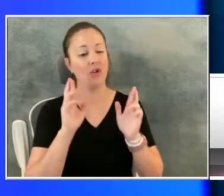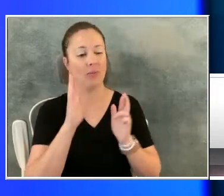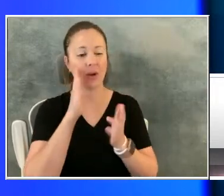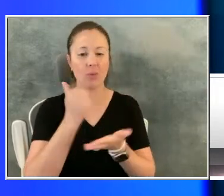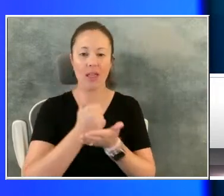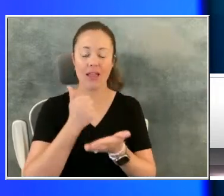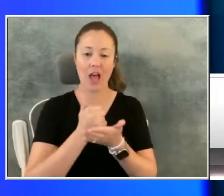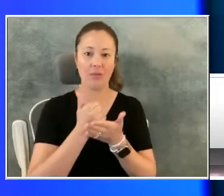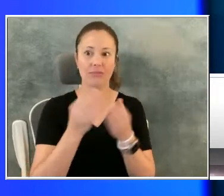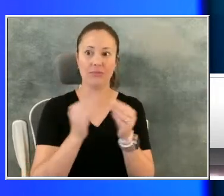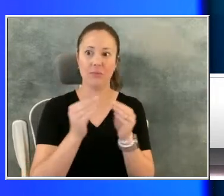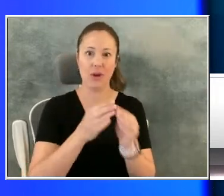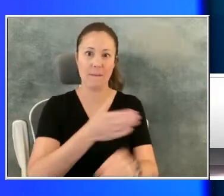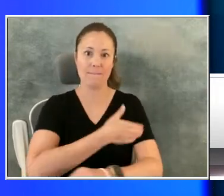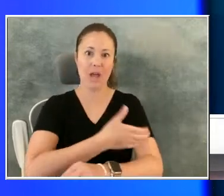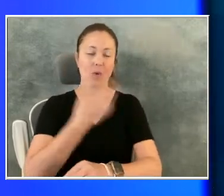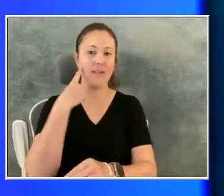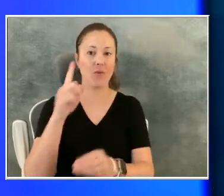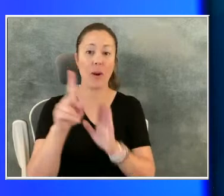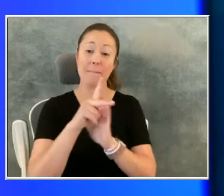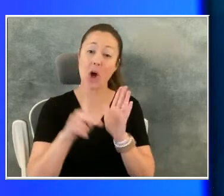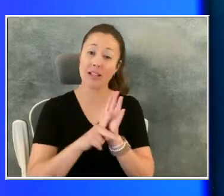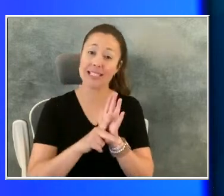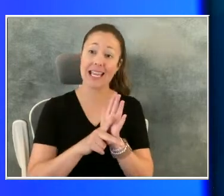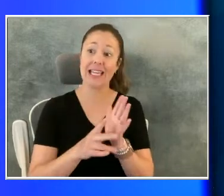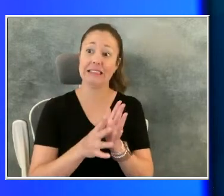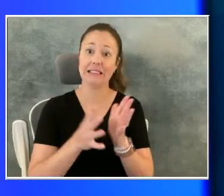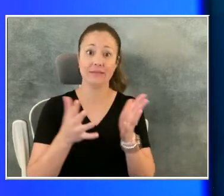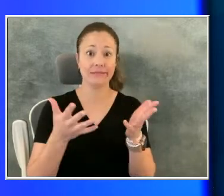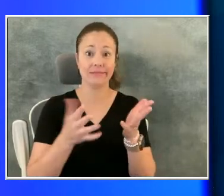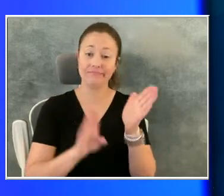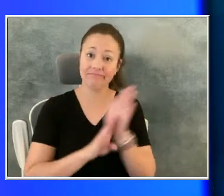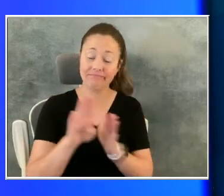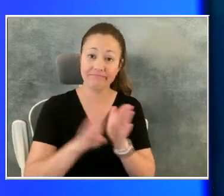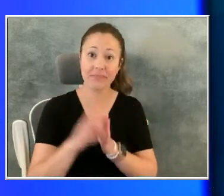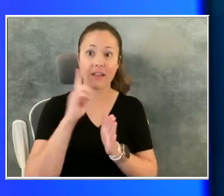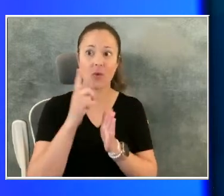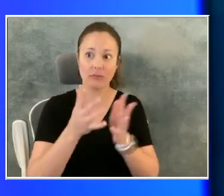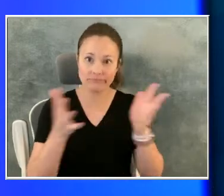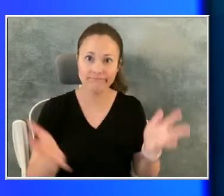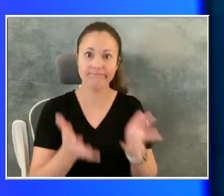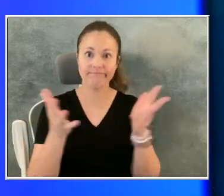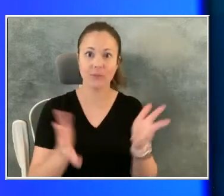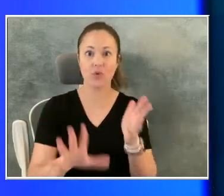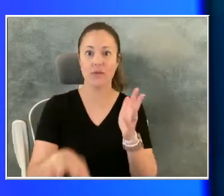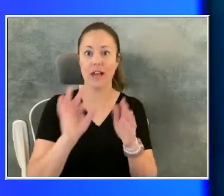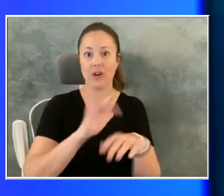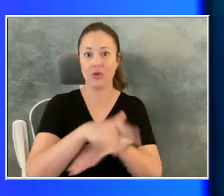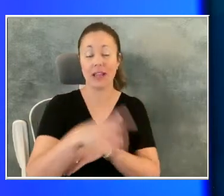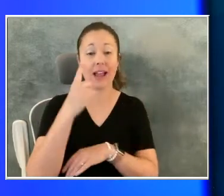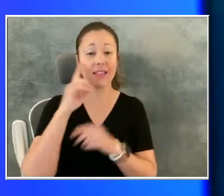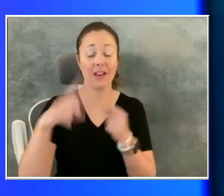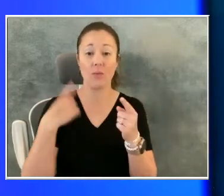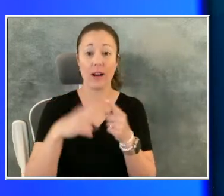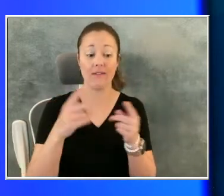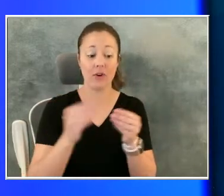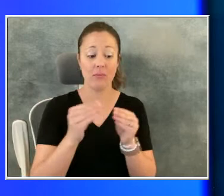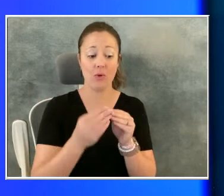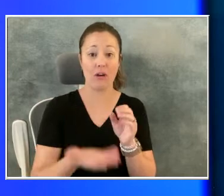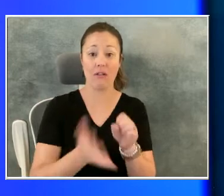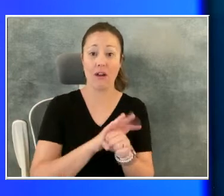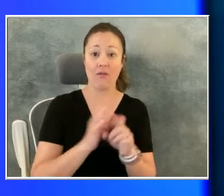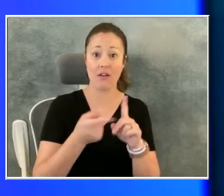for policymakers to push forward the Find It Early Act. And I think once there is coverage by insurance for